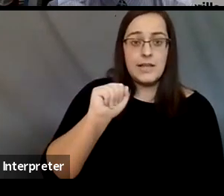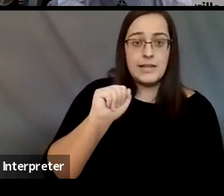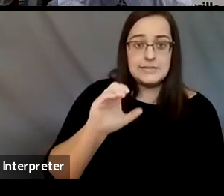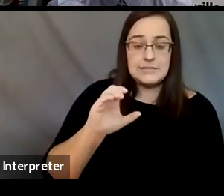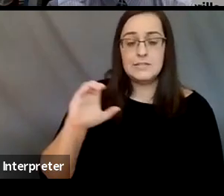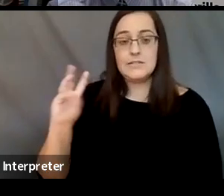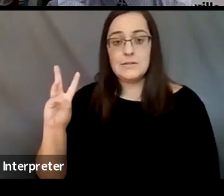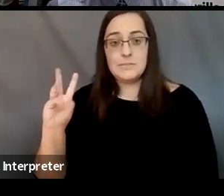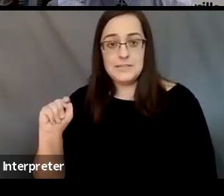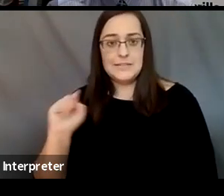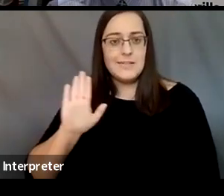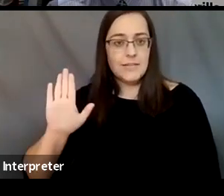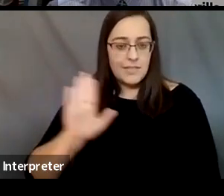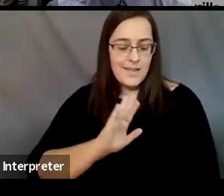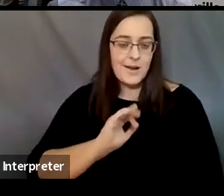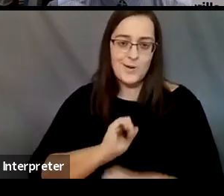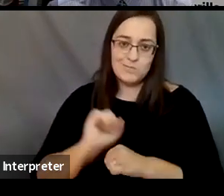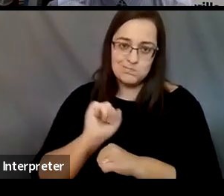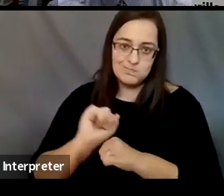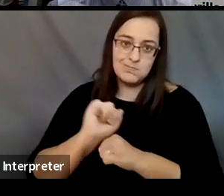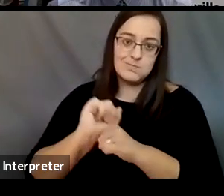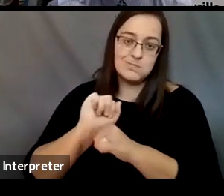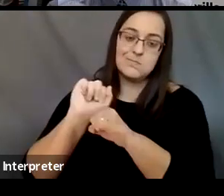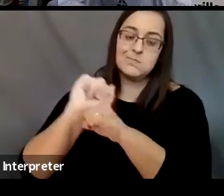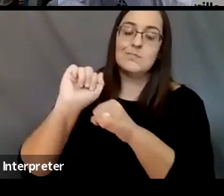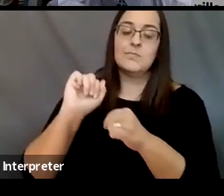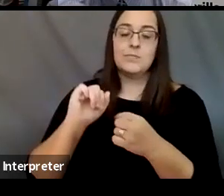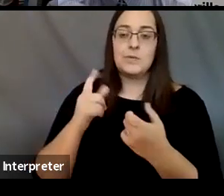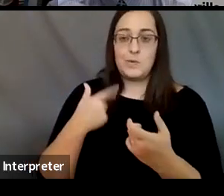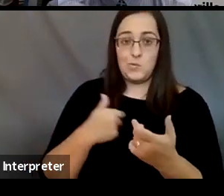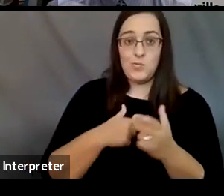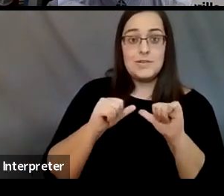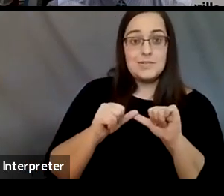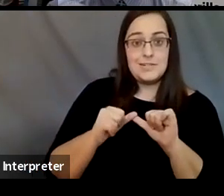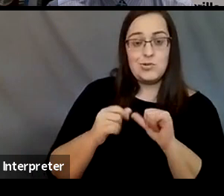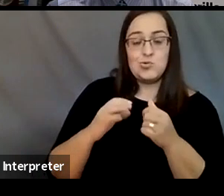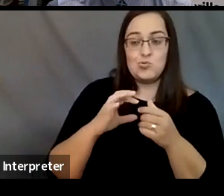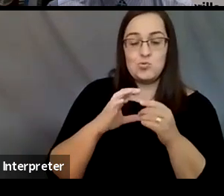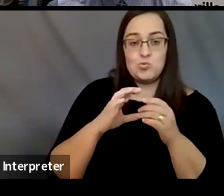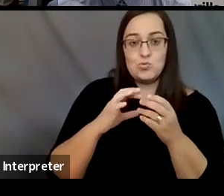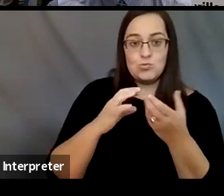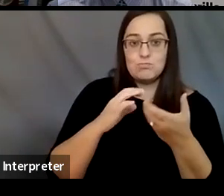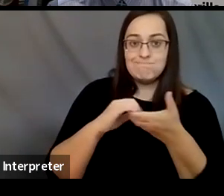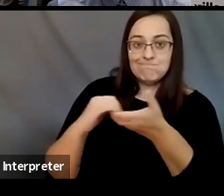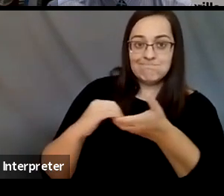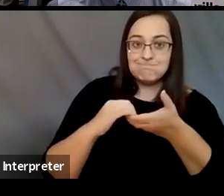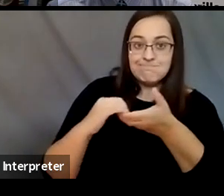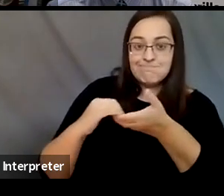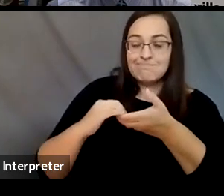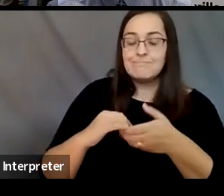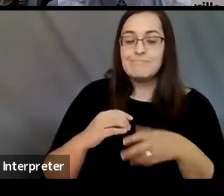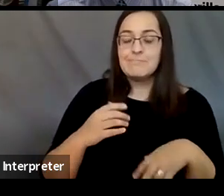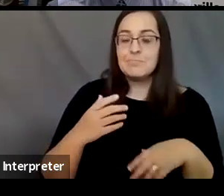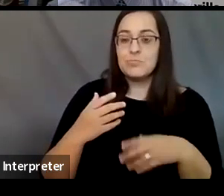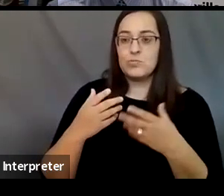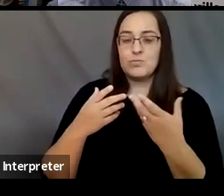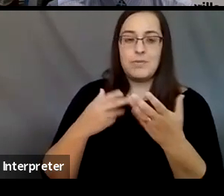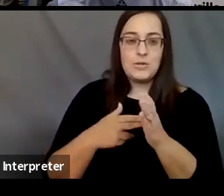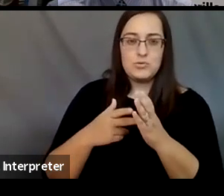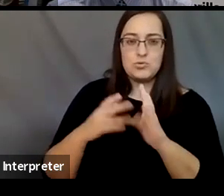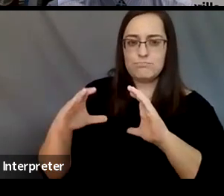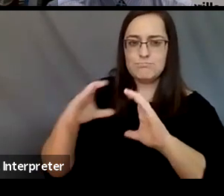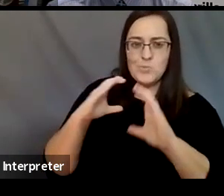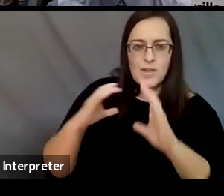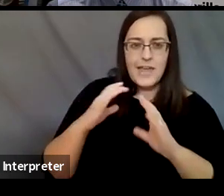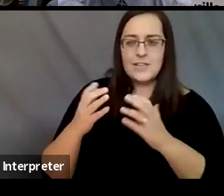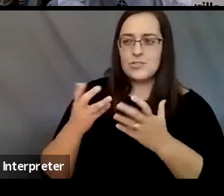have certainly worked with them to make sure that they have that we have good open communication and that they